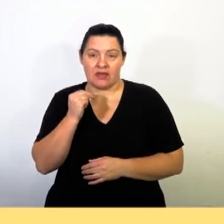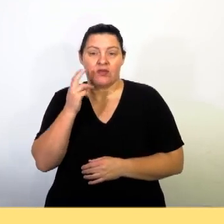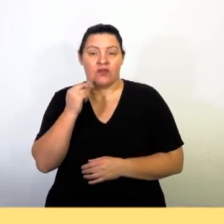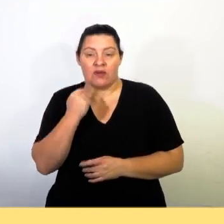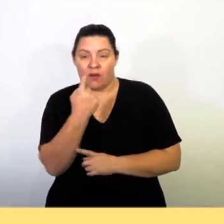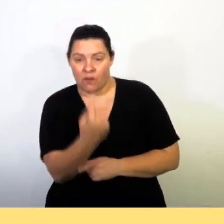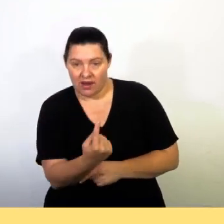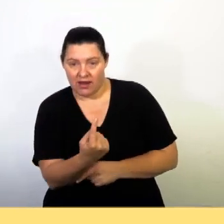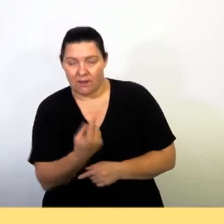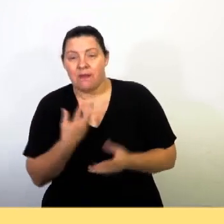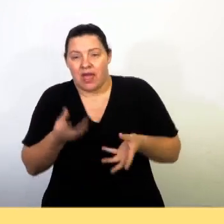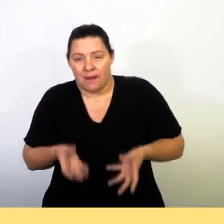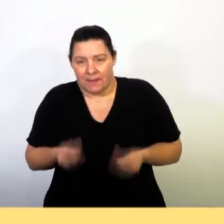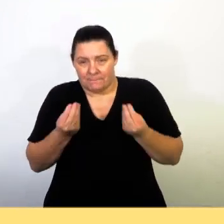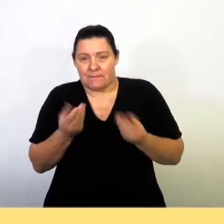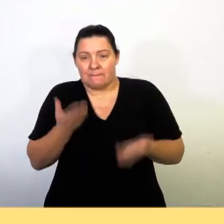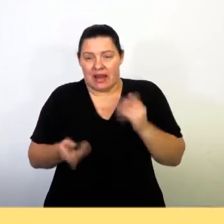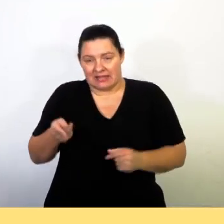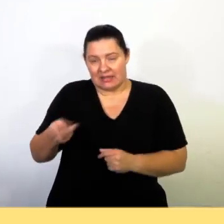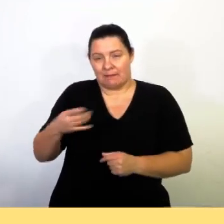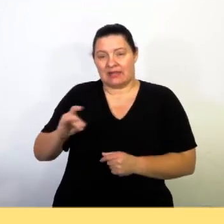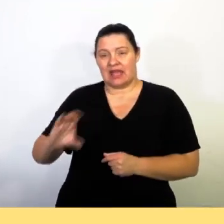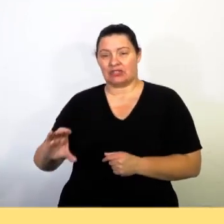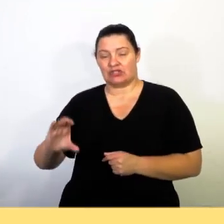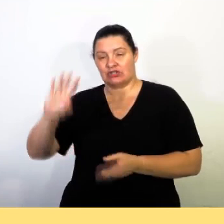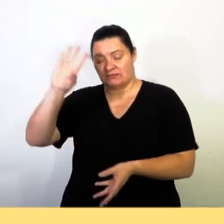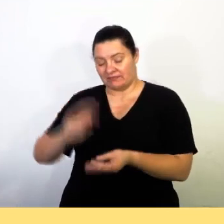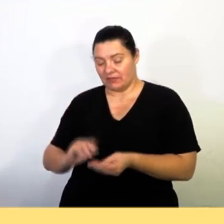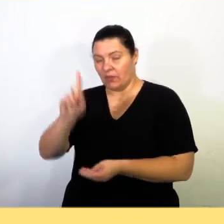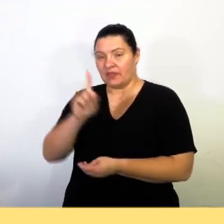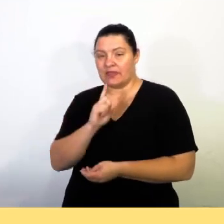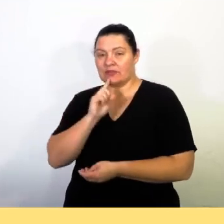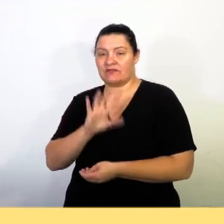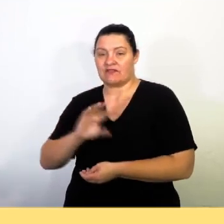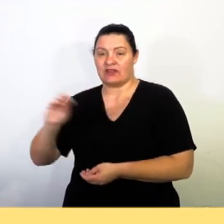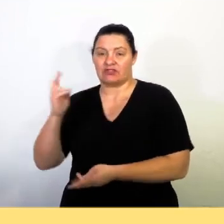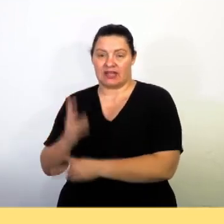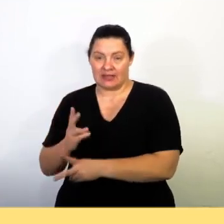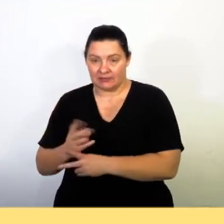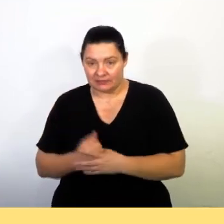November 1, I now have a balance here brought down